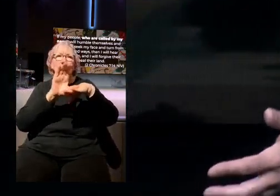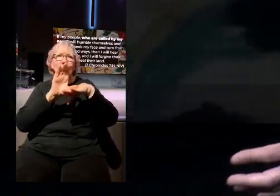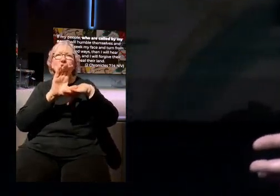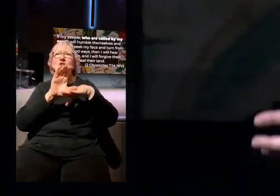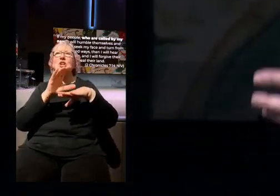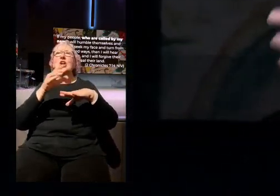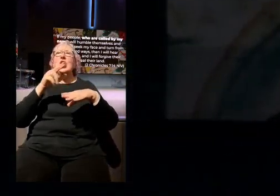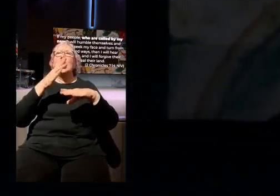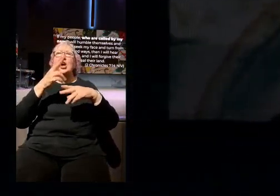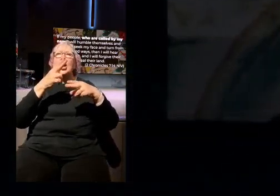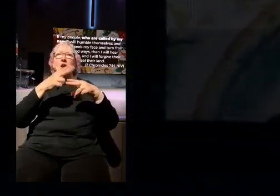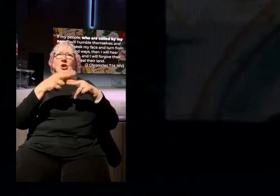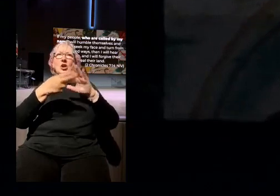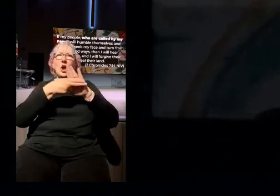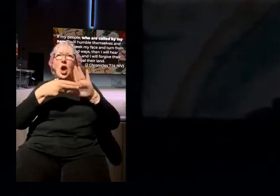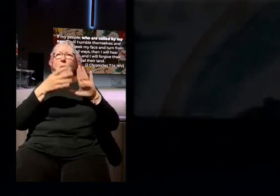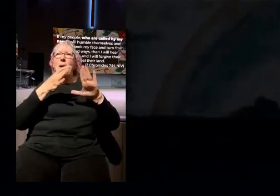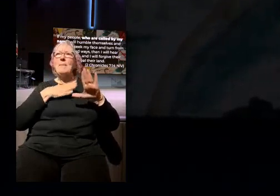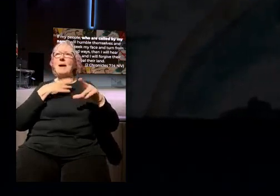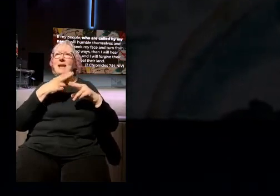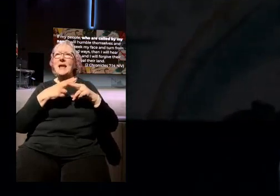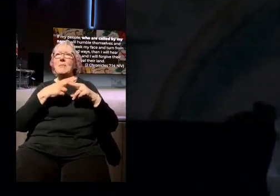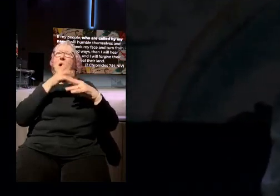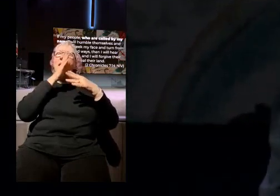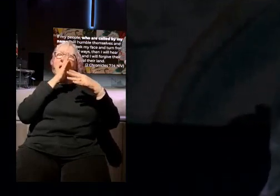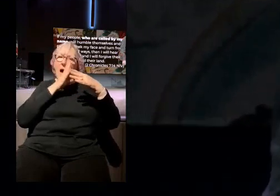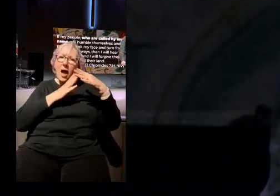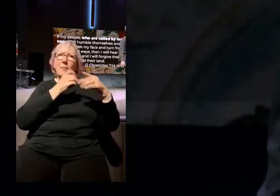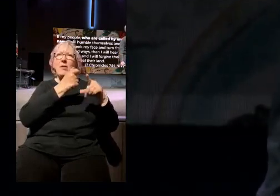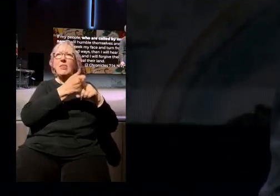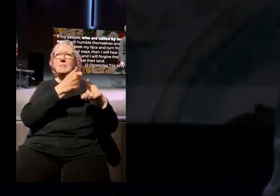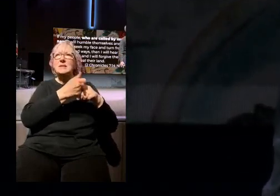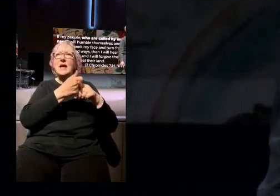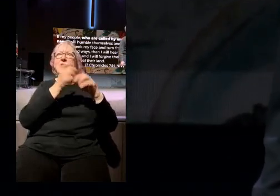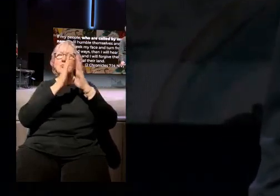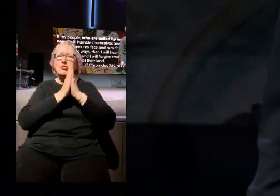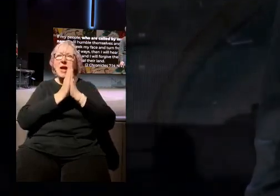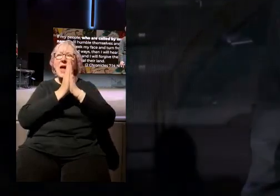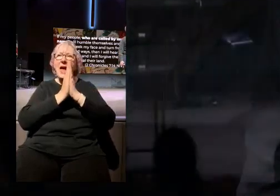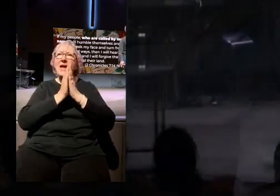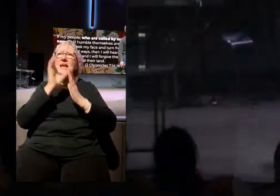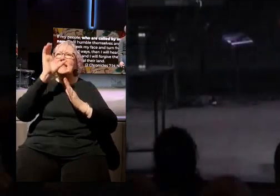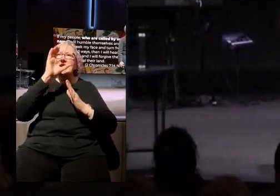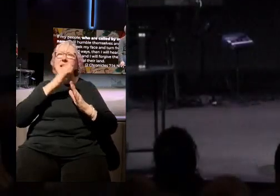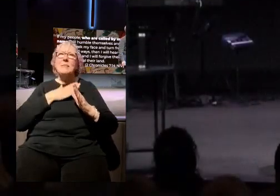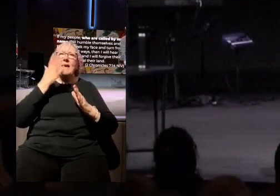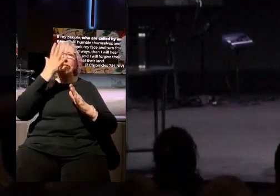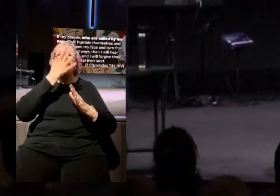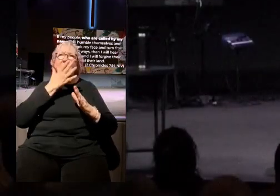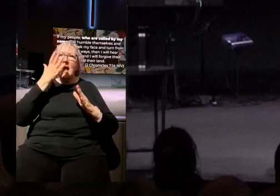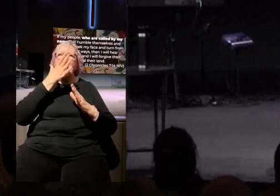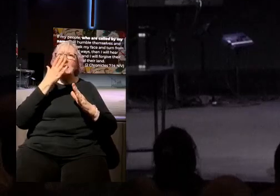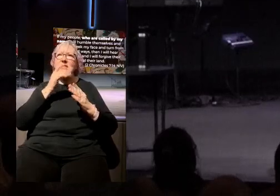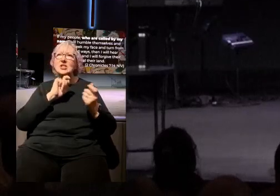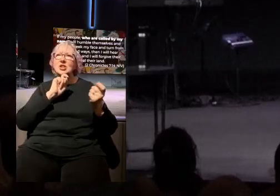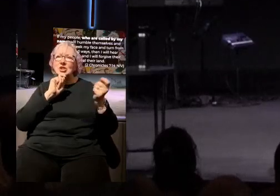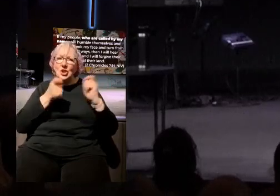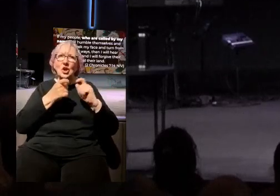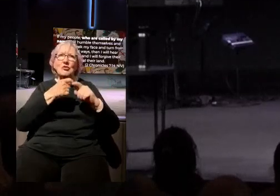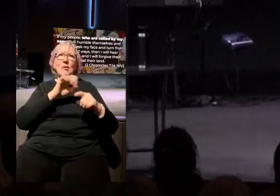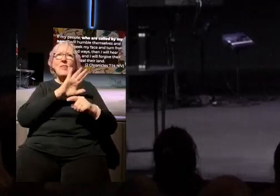name, will humble itself and pray and seek my face and turn from their wicked ways, like when our